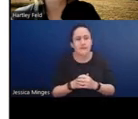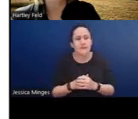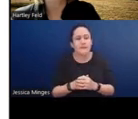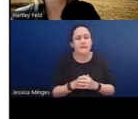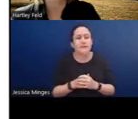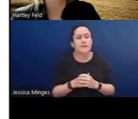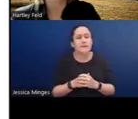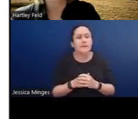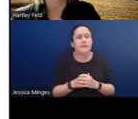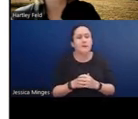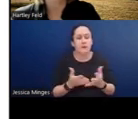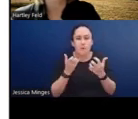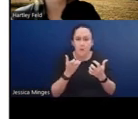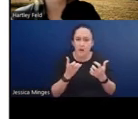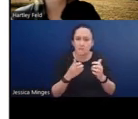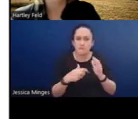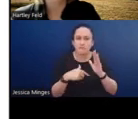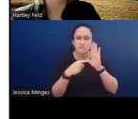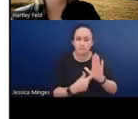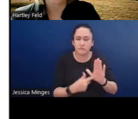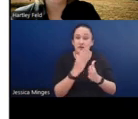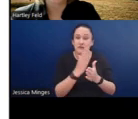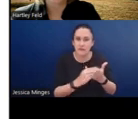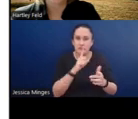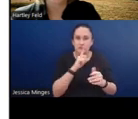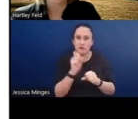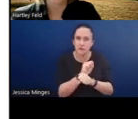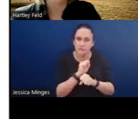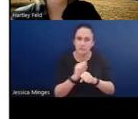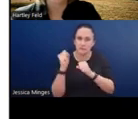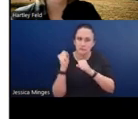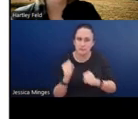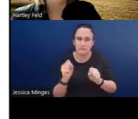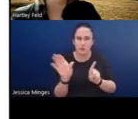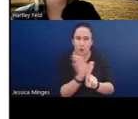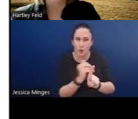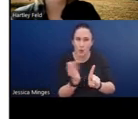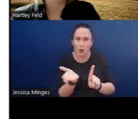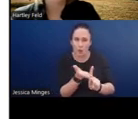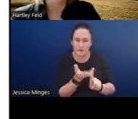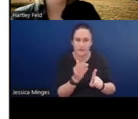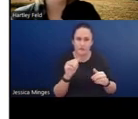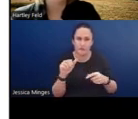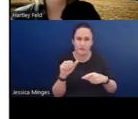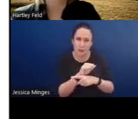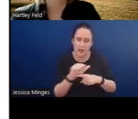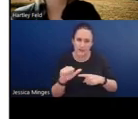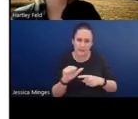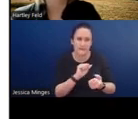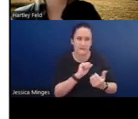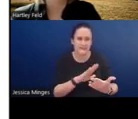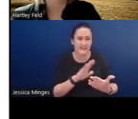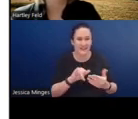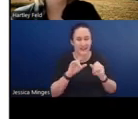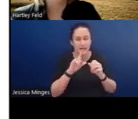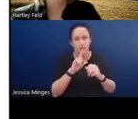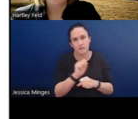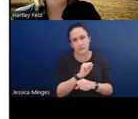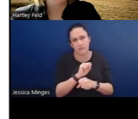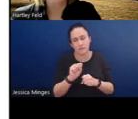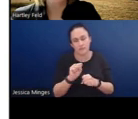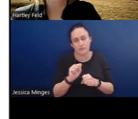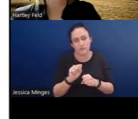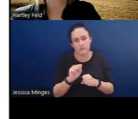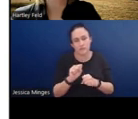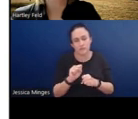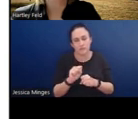into the fact that there are some very coercive practices, and that could be having a heavy hand in terms of whether or not